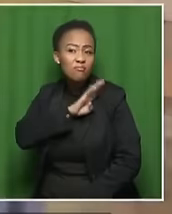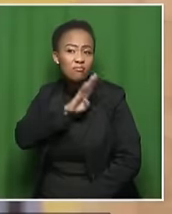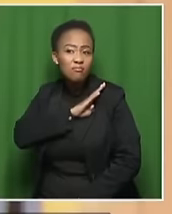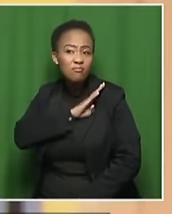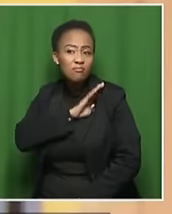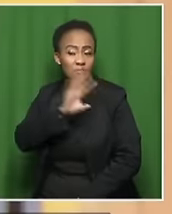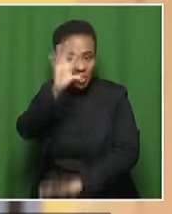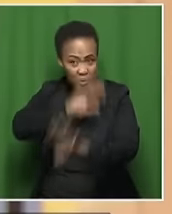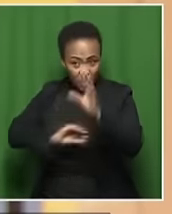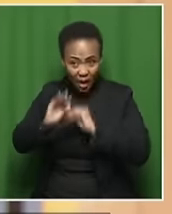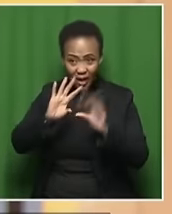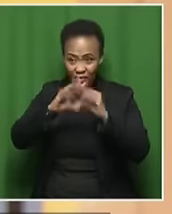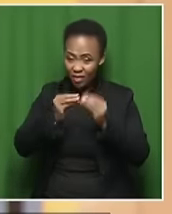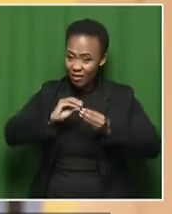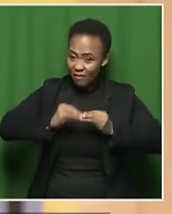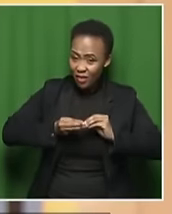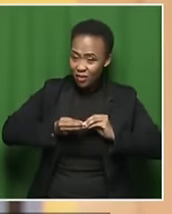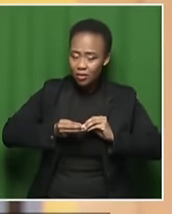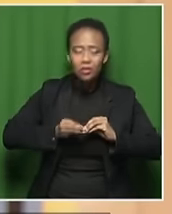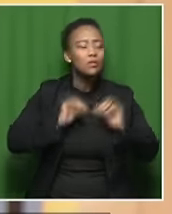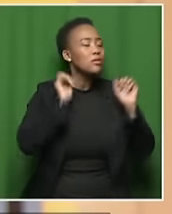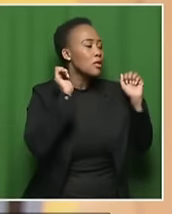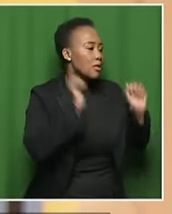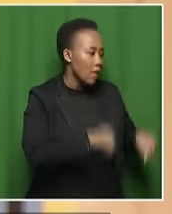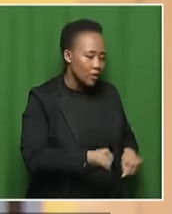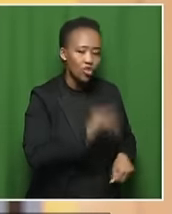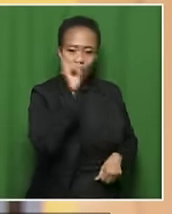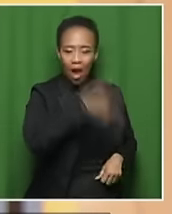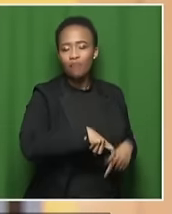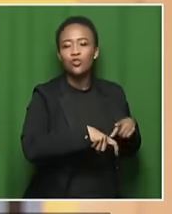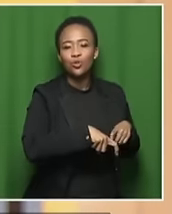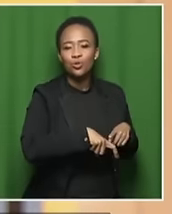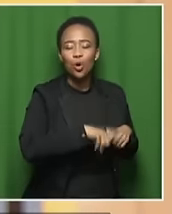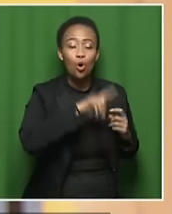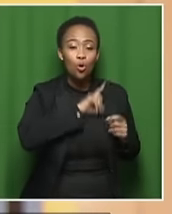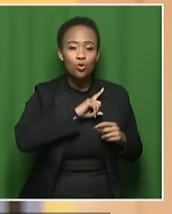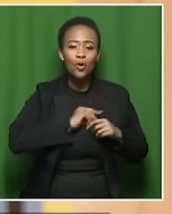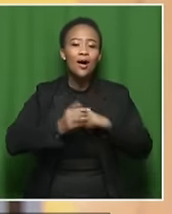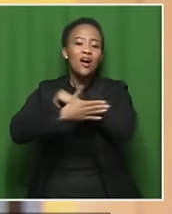to. Our country is facing a difficult